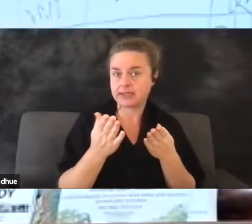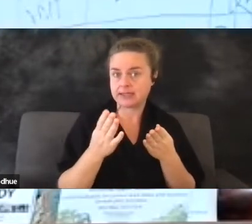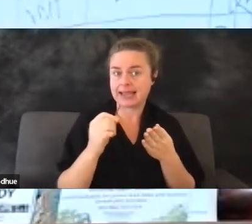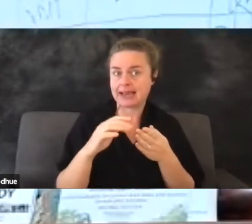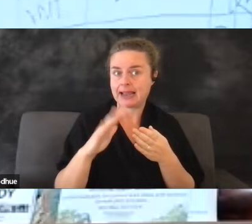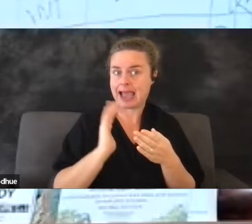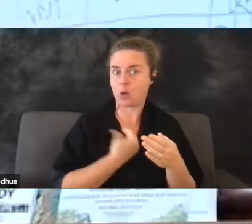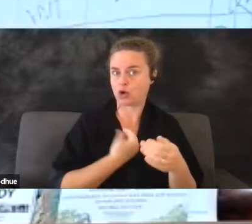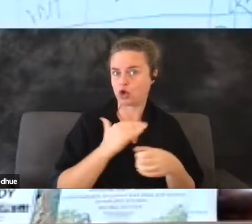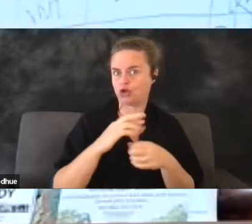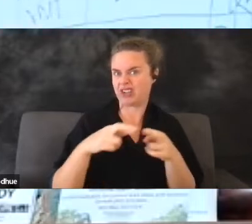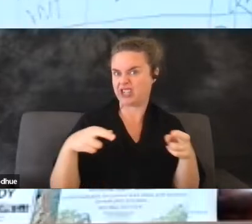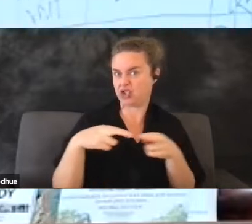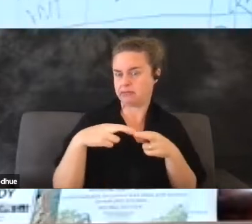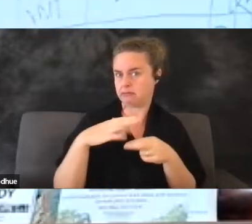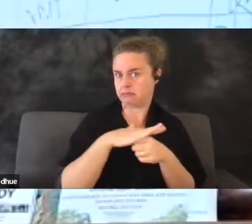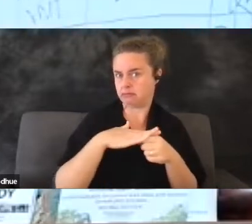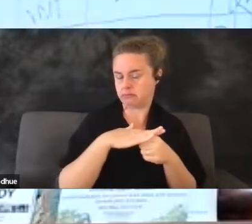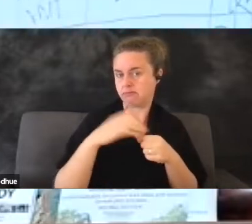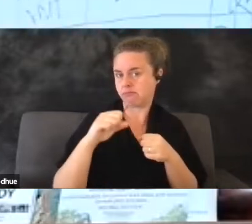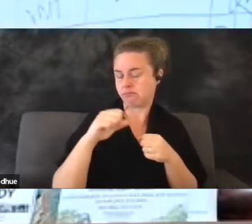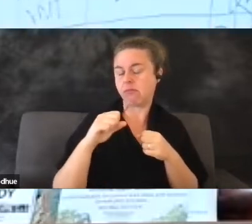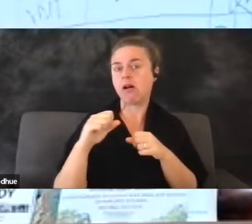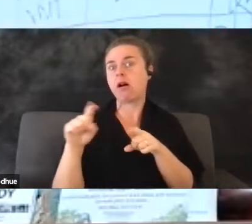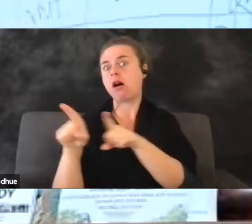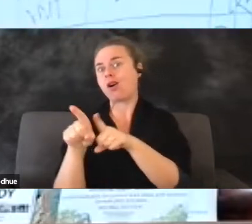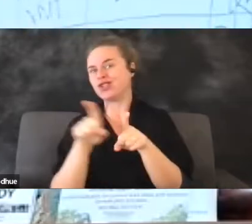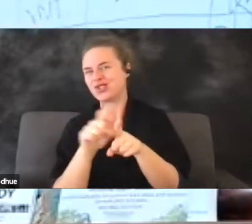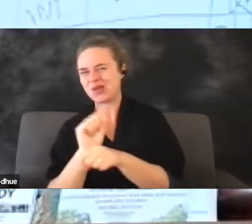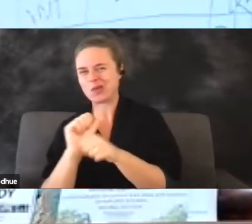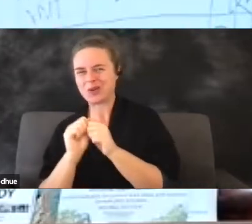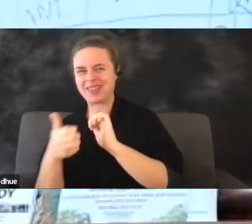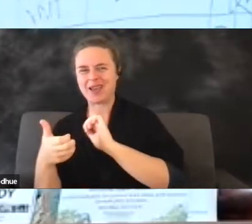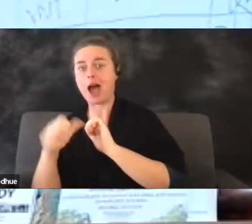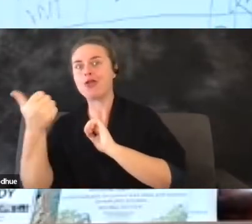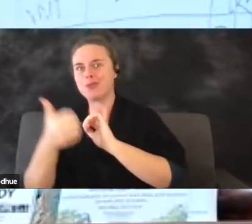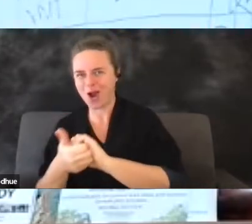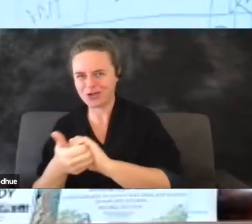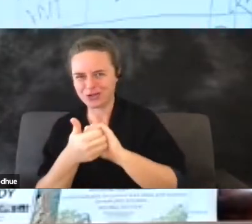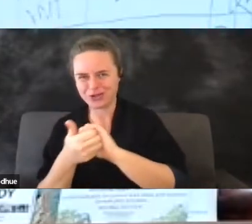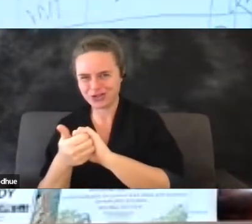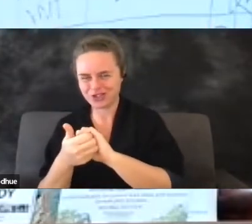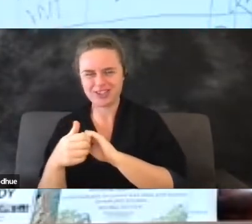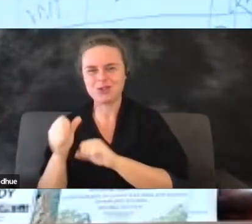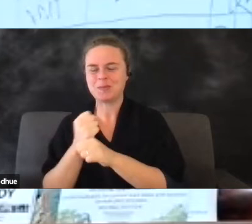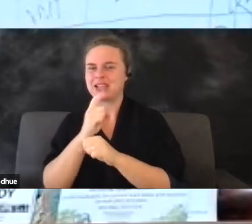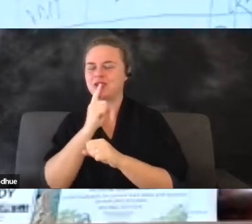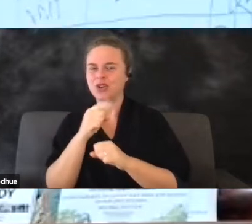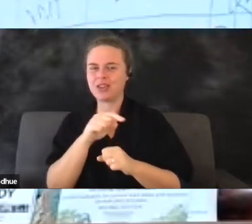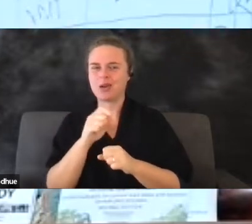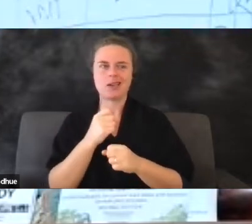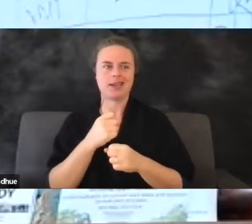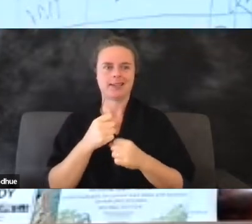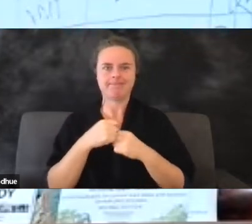we're also working in tandem with partners to ensure that we're creating a